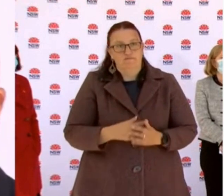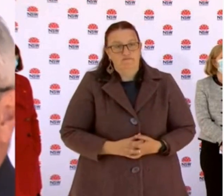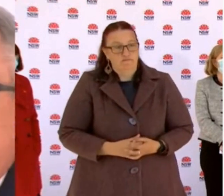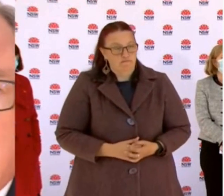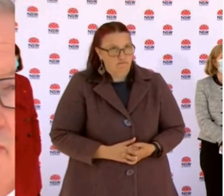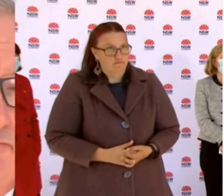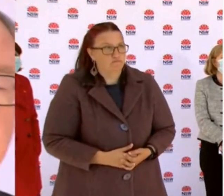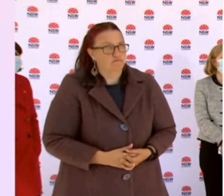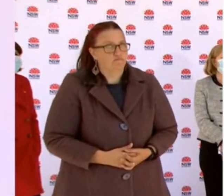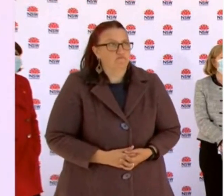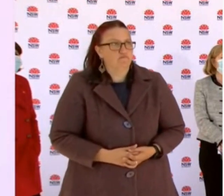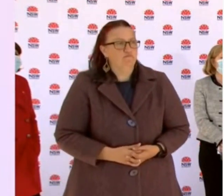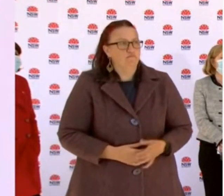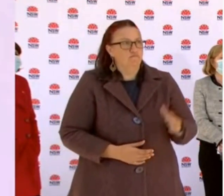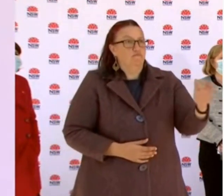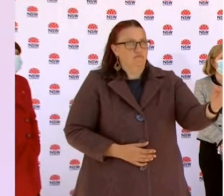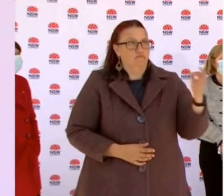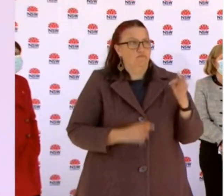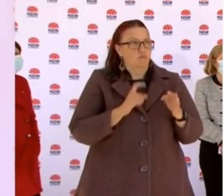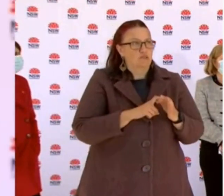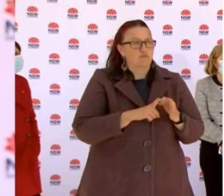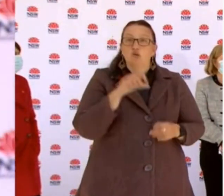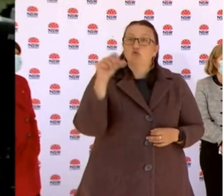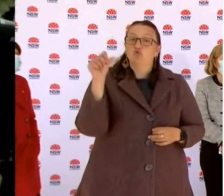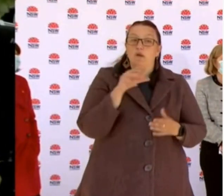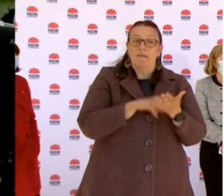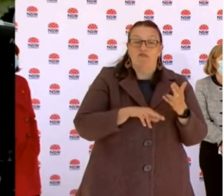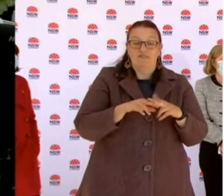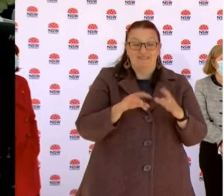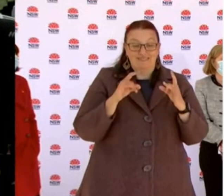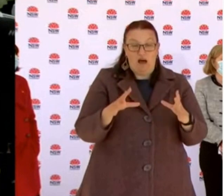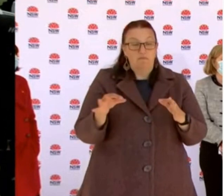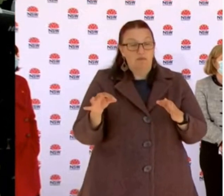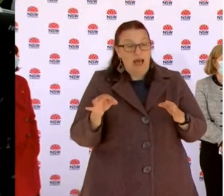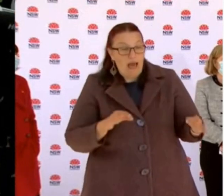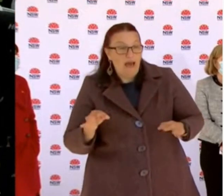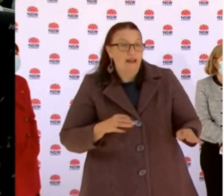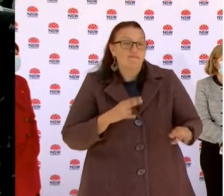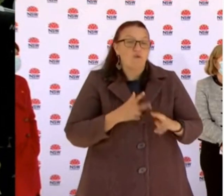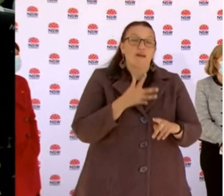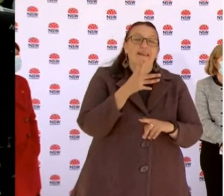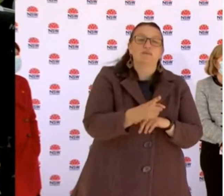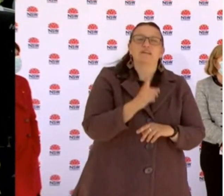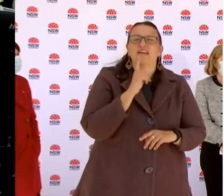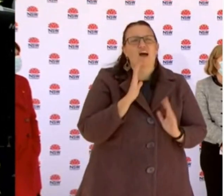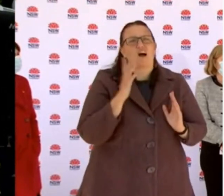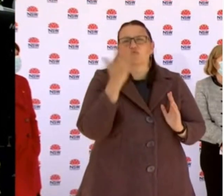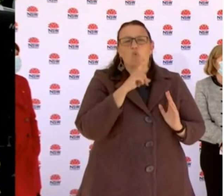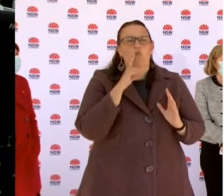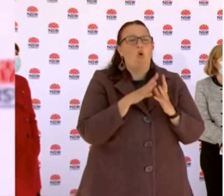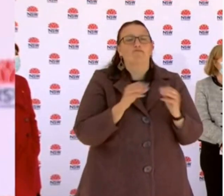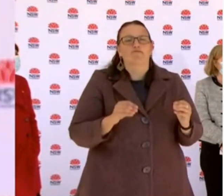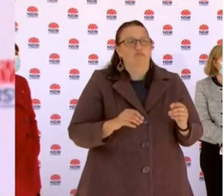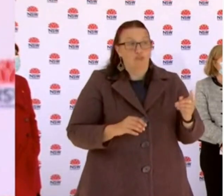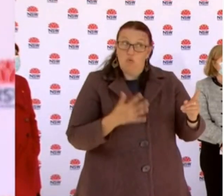Thank you. Should parents start making plans for next week, assuming that school won't go back? You just